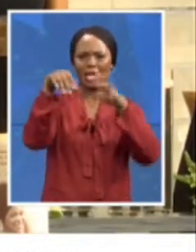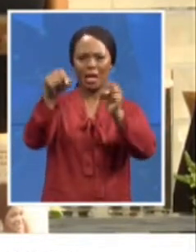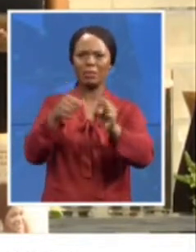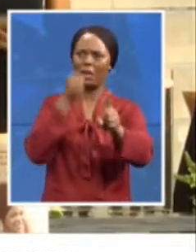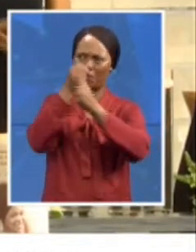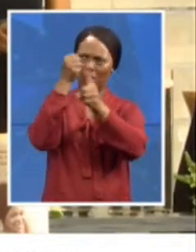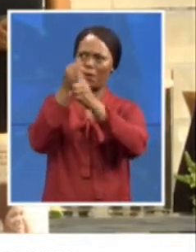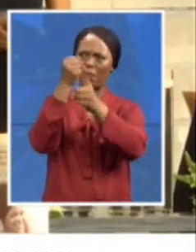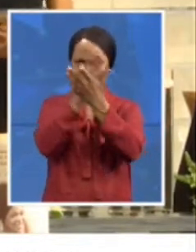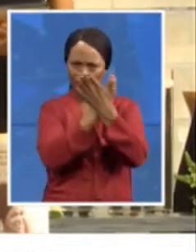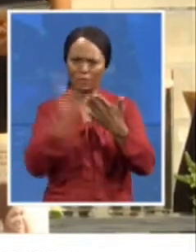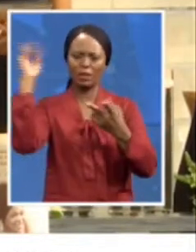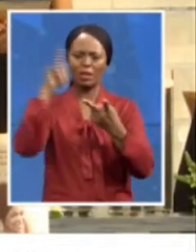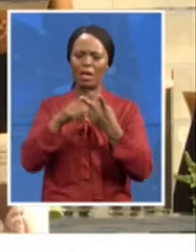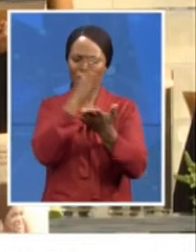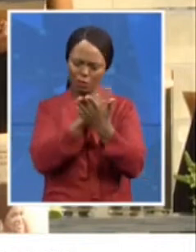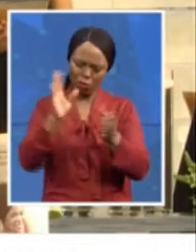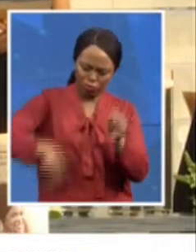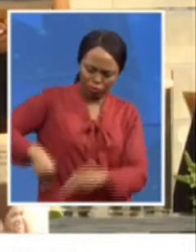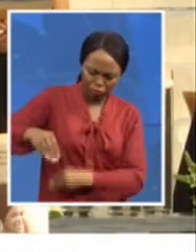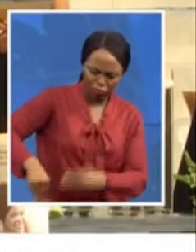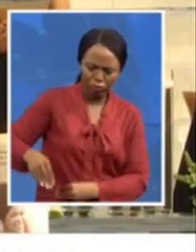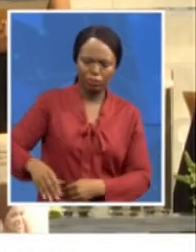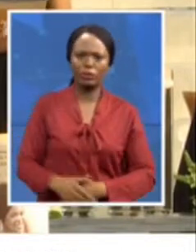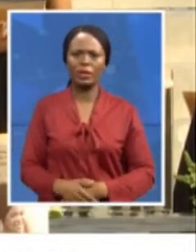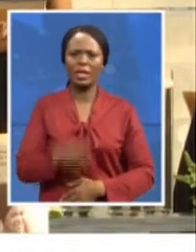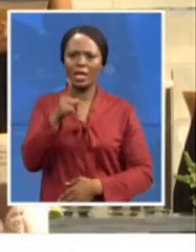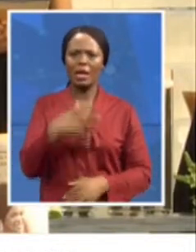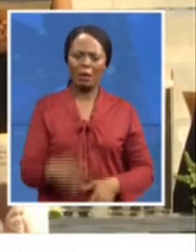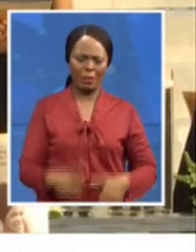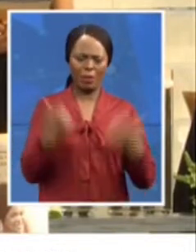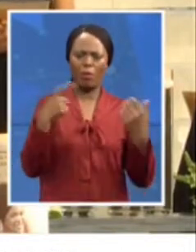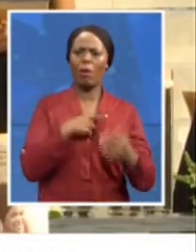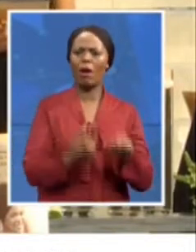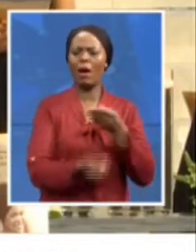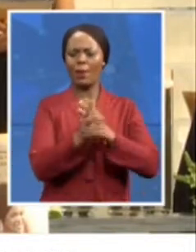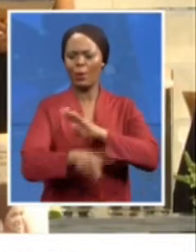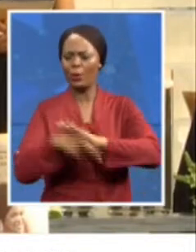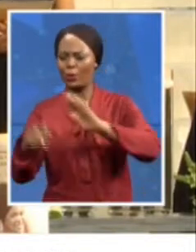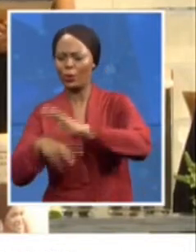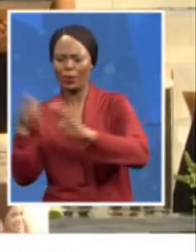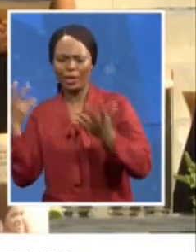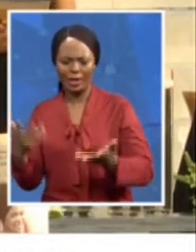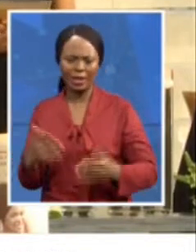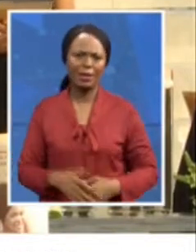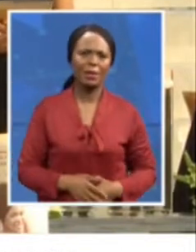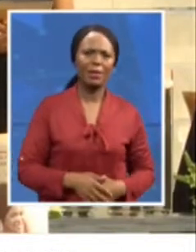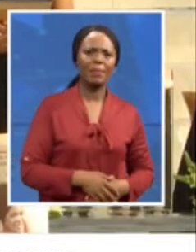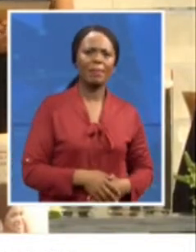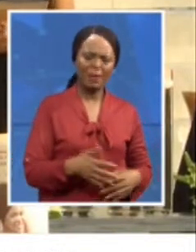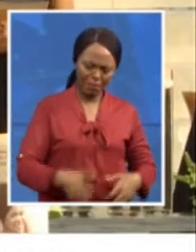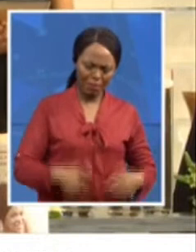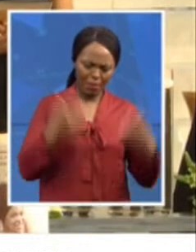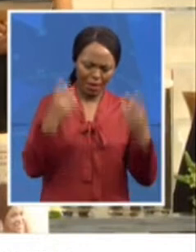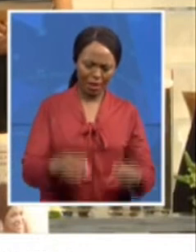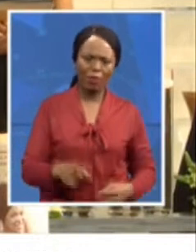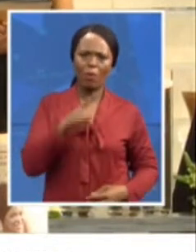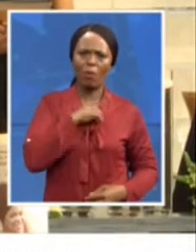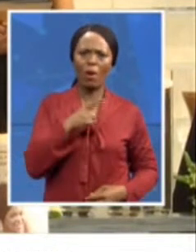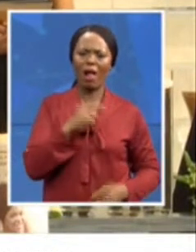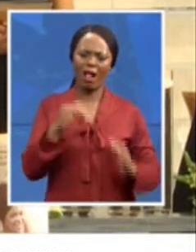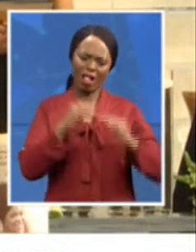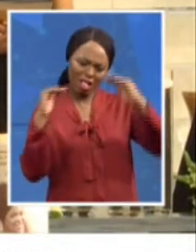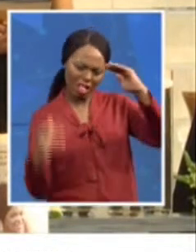sovereignty. This, juxtaposed with a soaring inequality divide, record unemployment, and the dissolution of